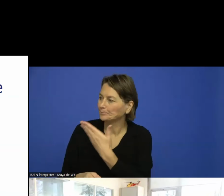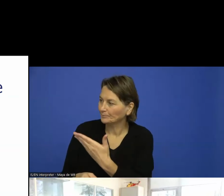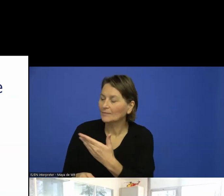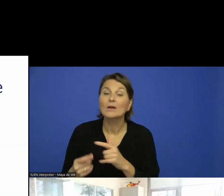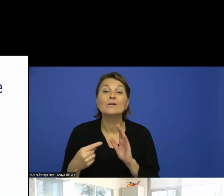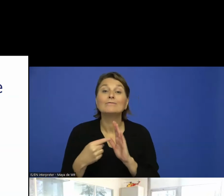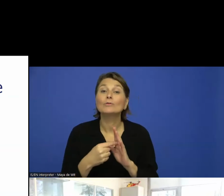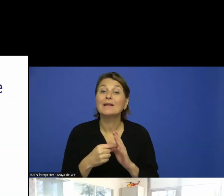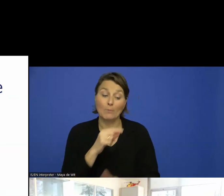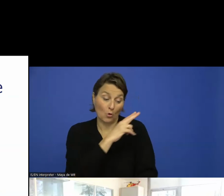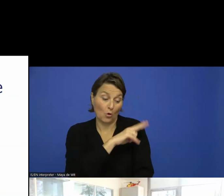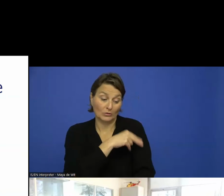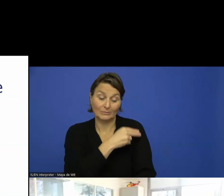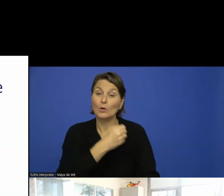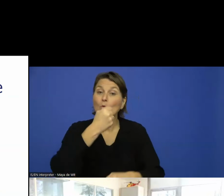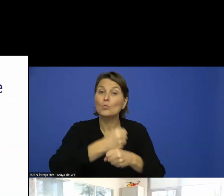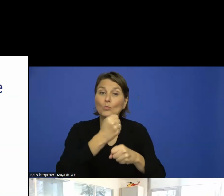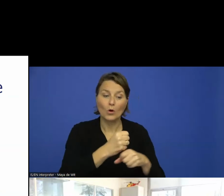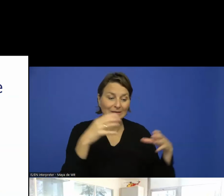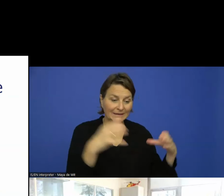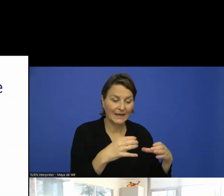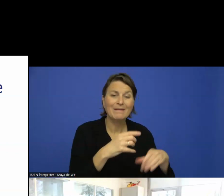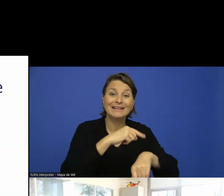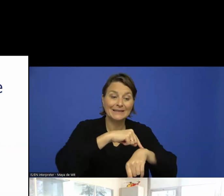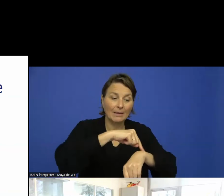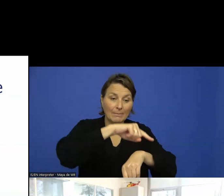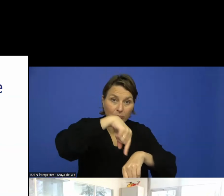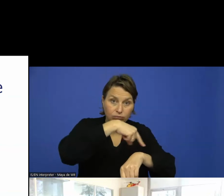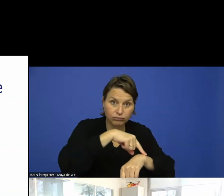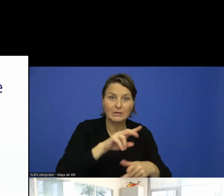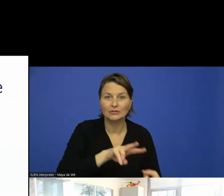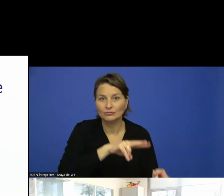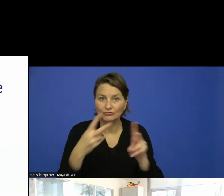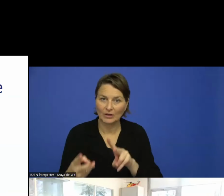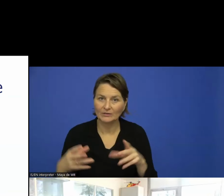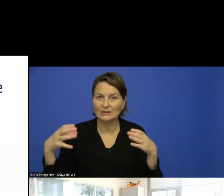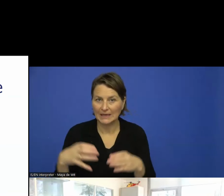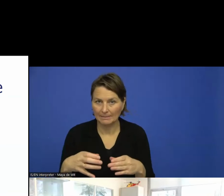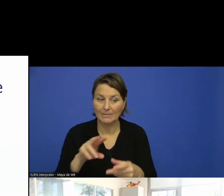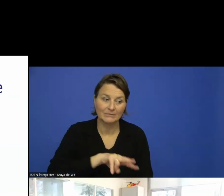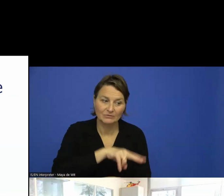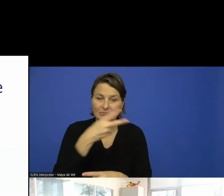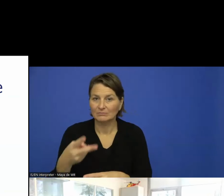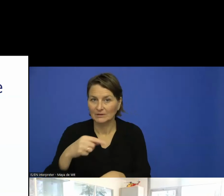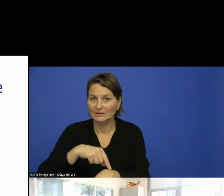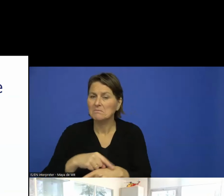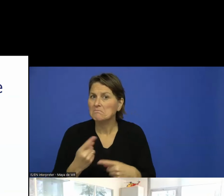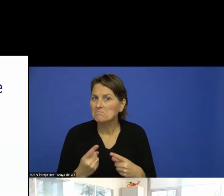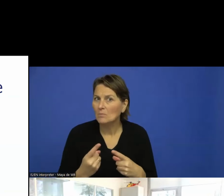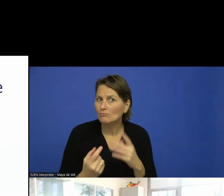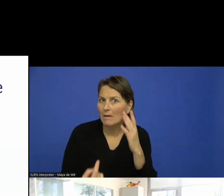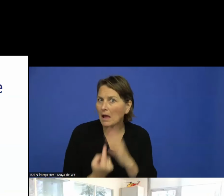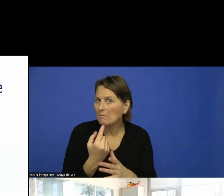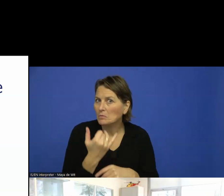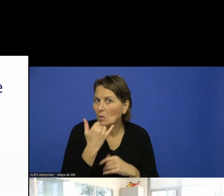the hospital. What could possibly go wrong as one team swap with another? And then